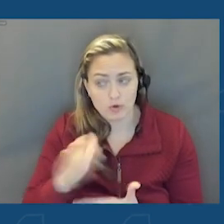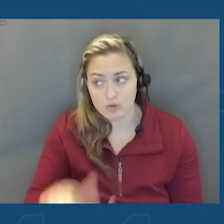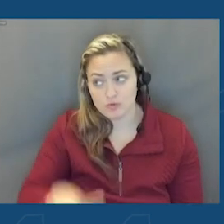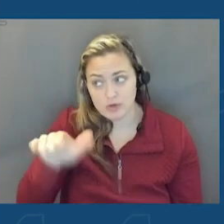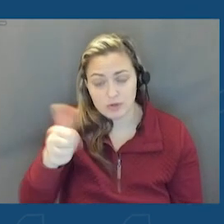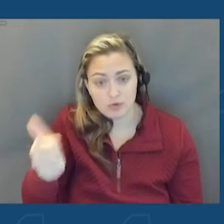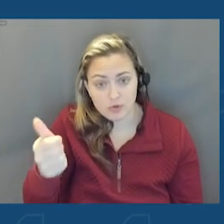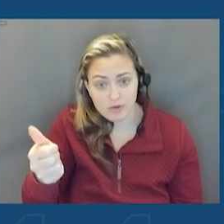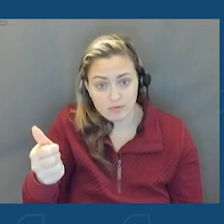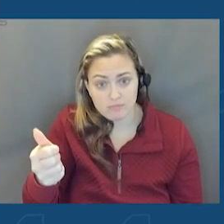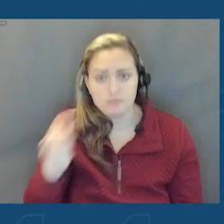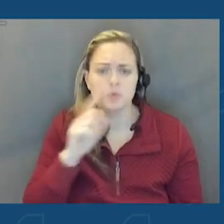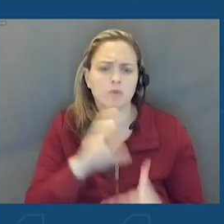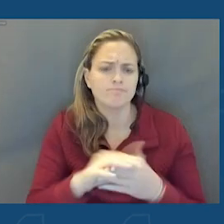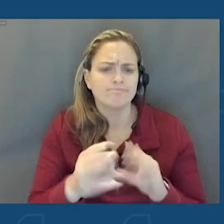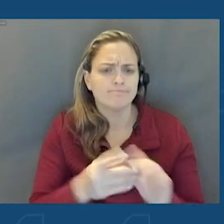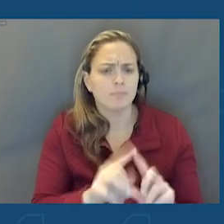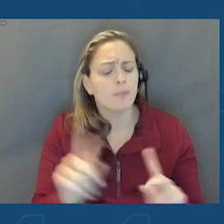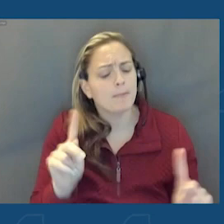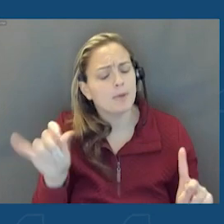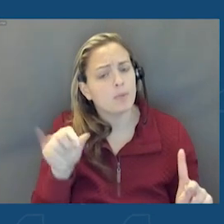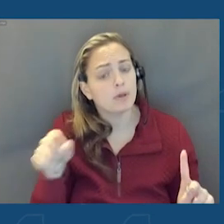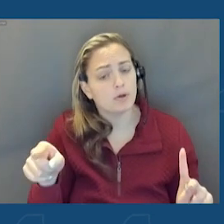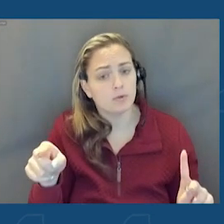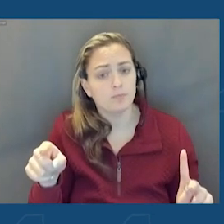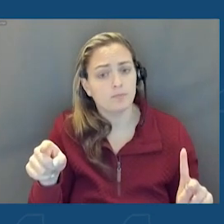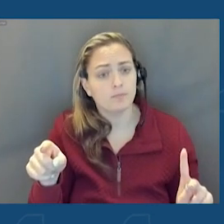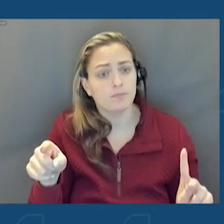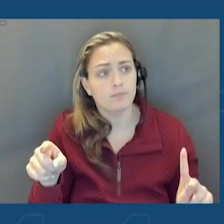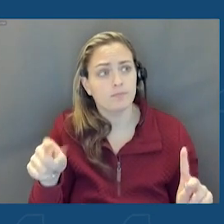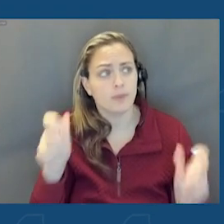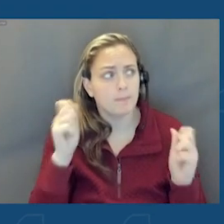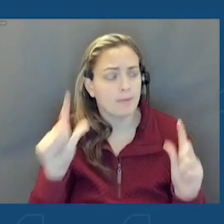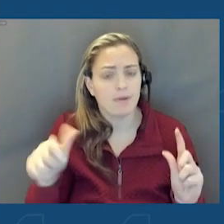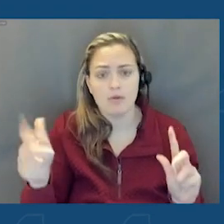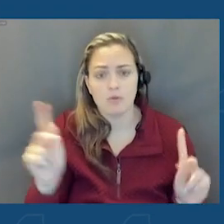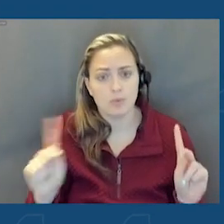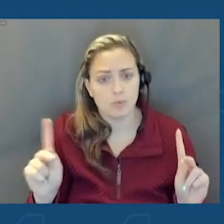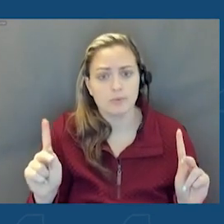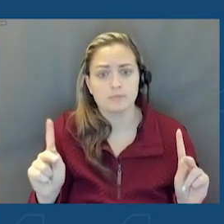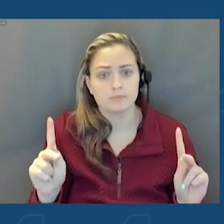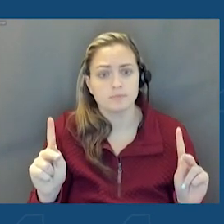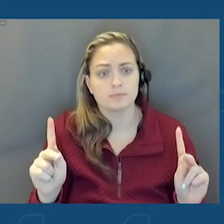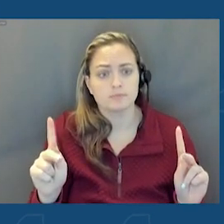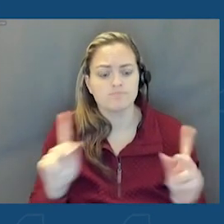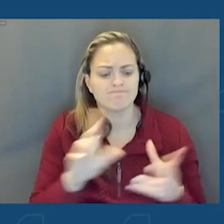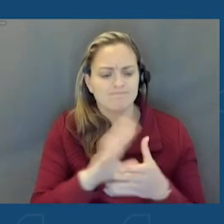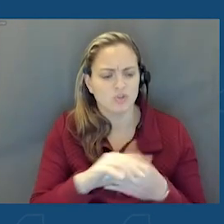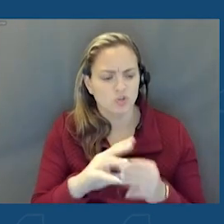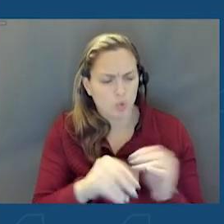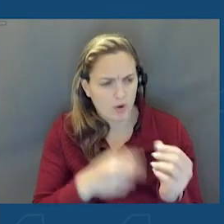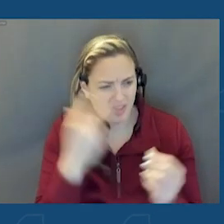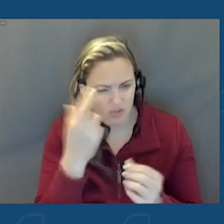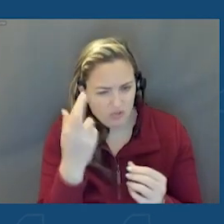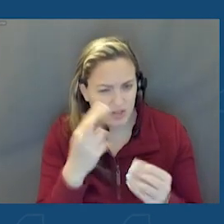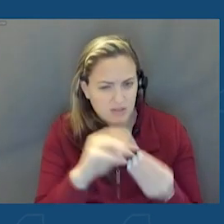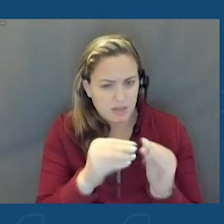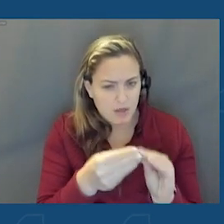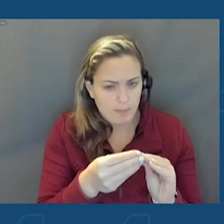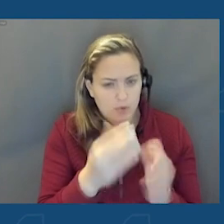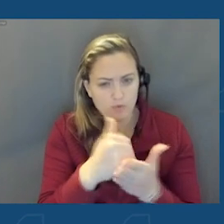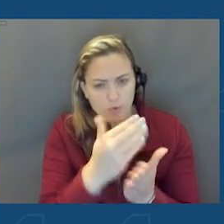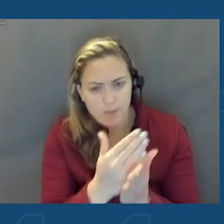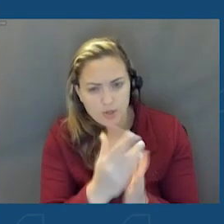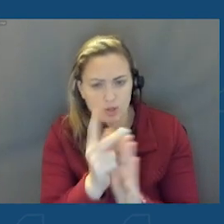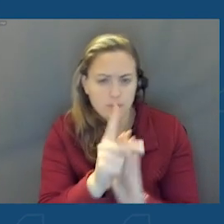she'll tell her story. But it is people like Chandra and countless others that are the story behind the numbers of a budget and the policies